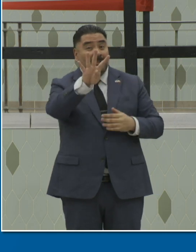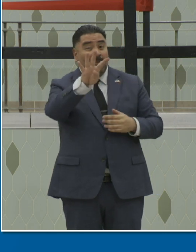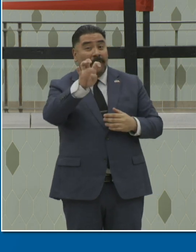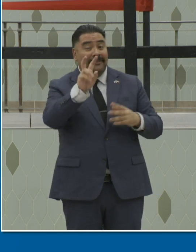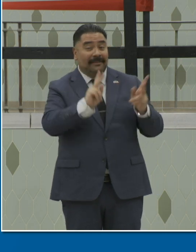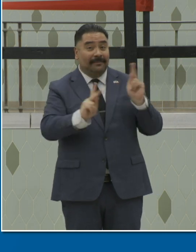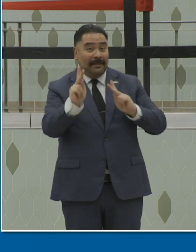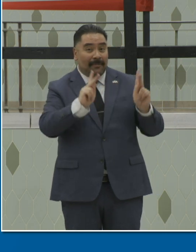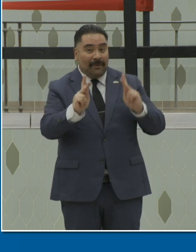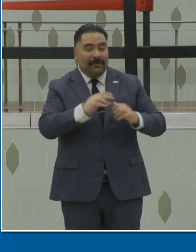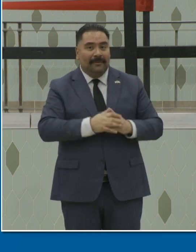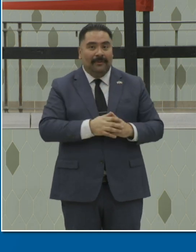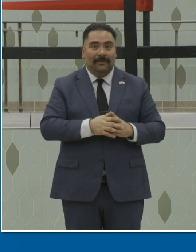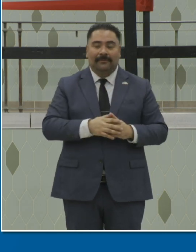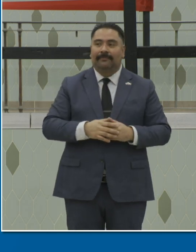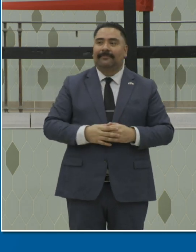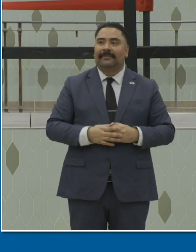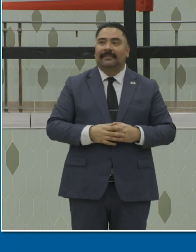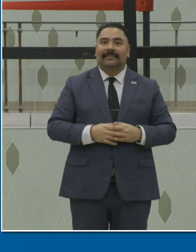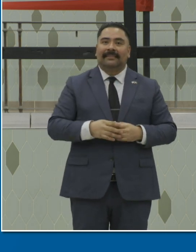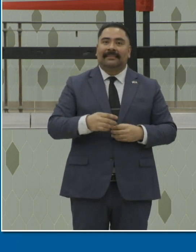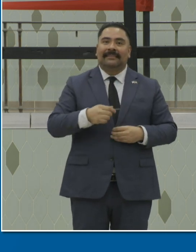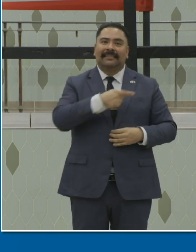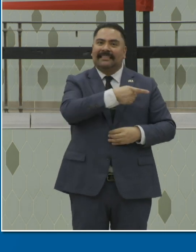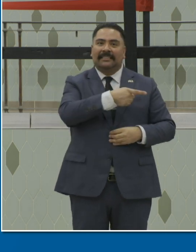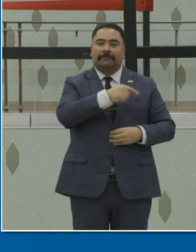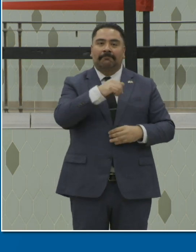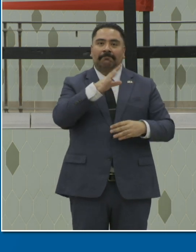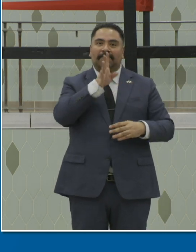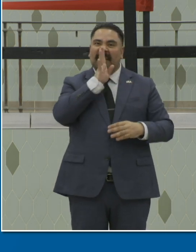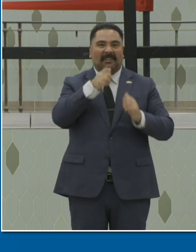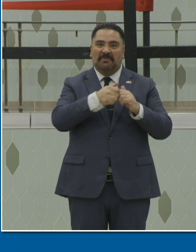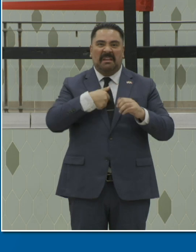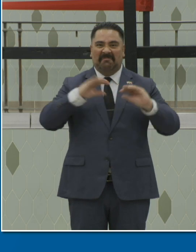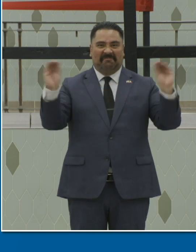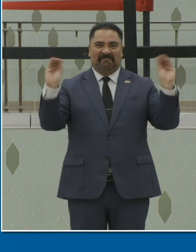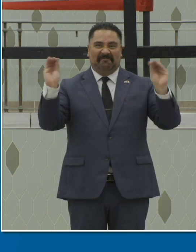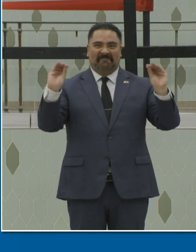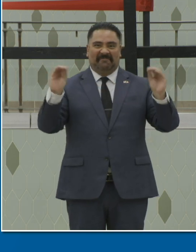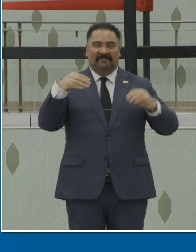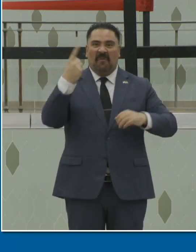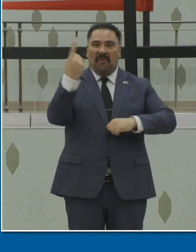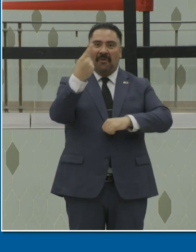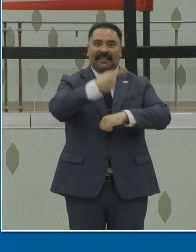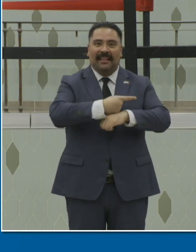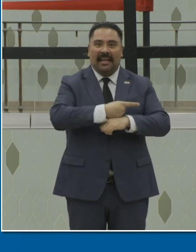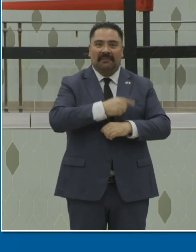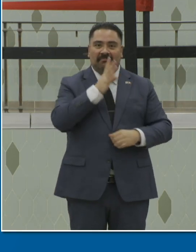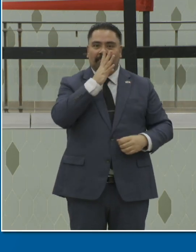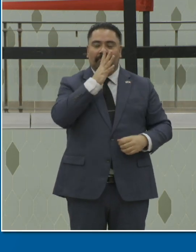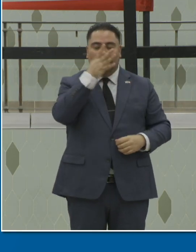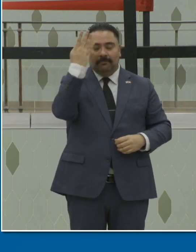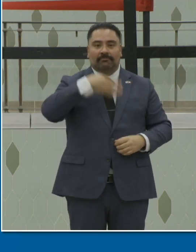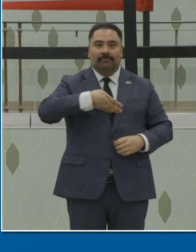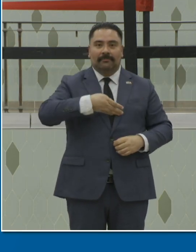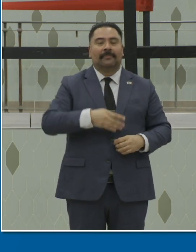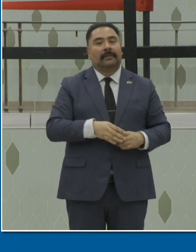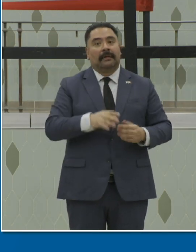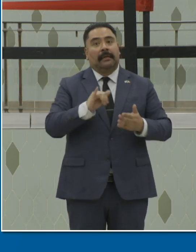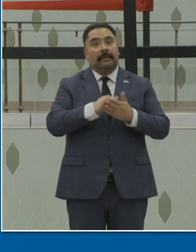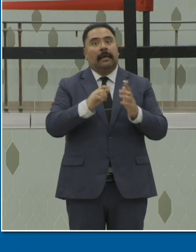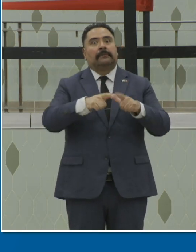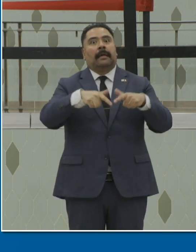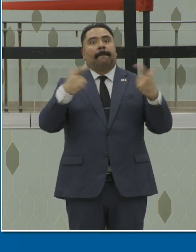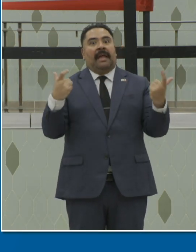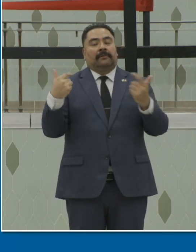400. And I don't think she talked to me for a day. But that is a